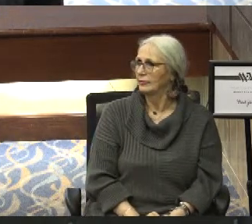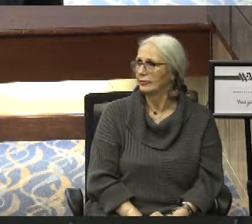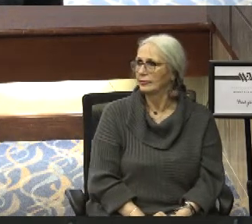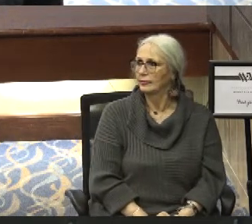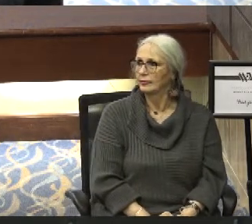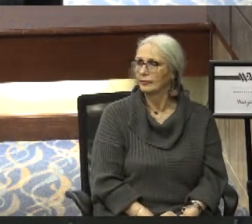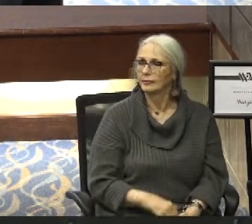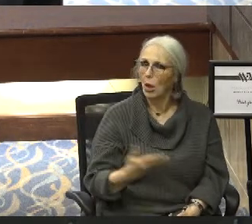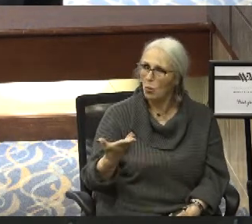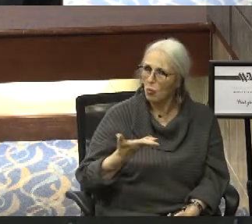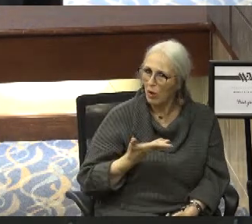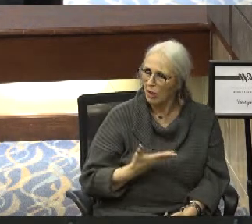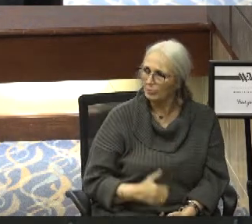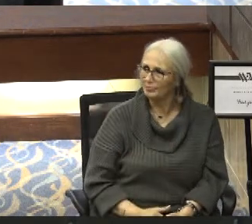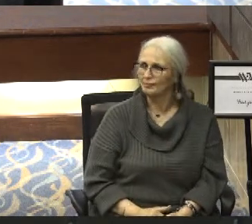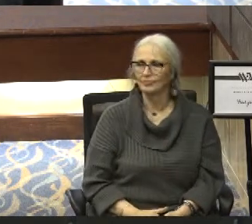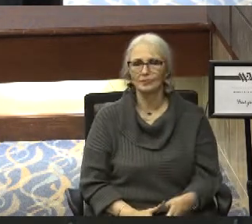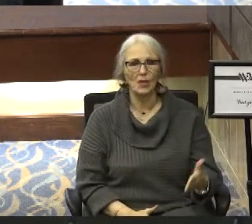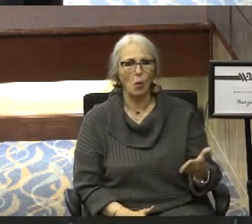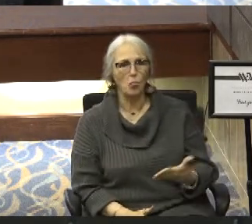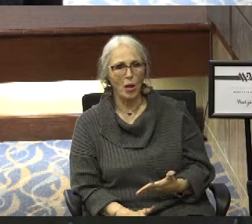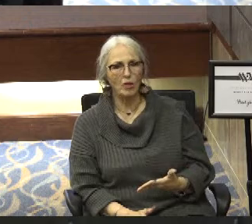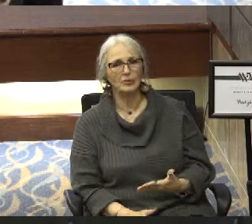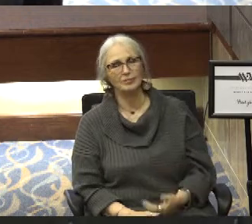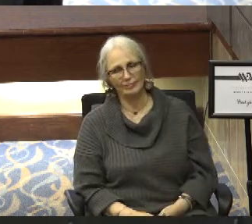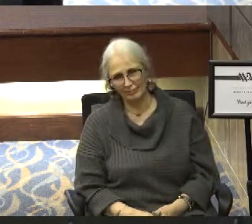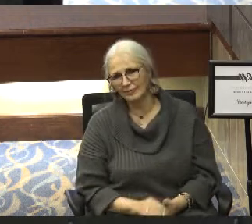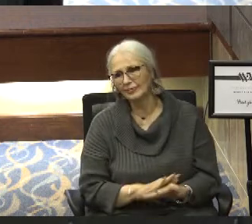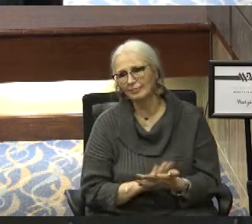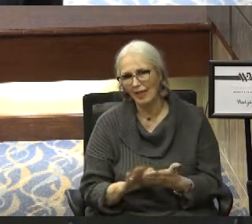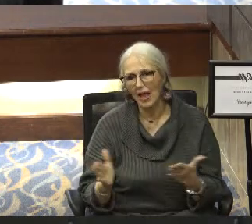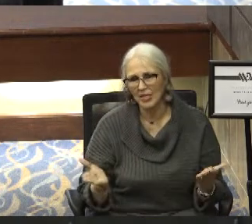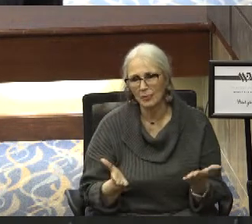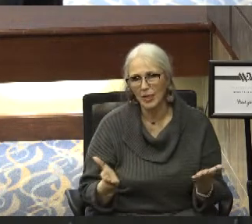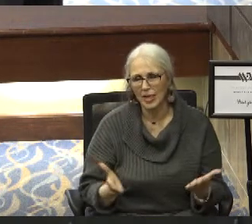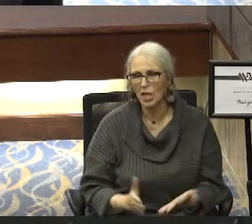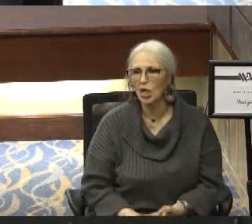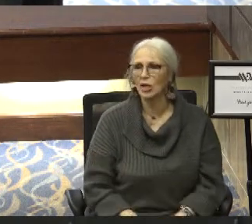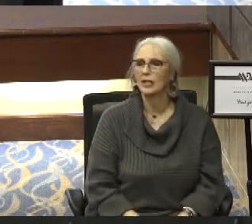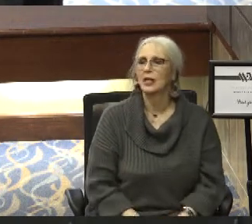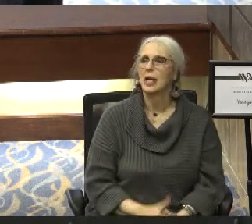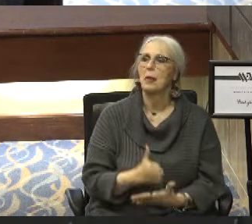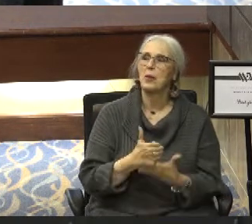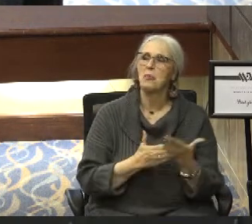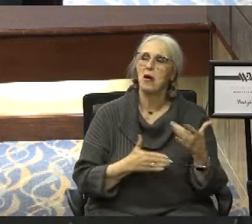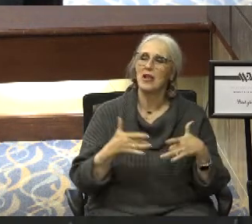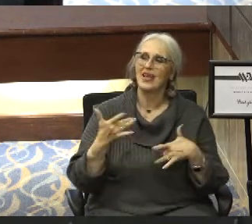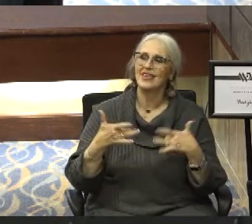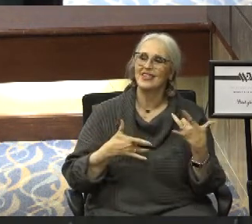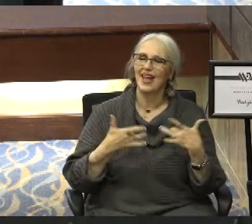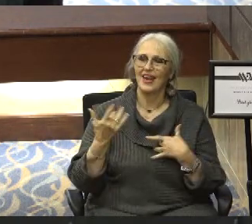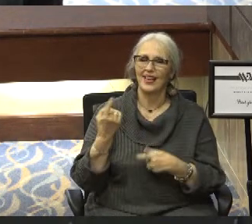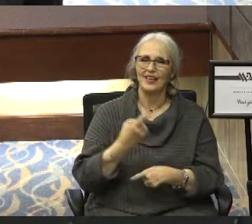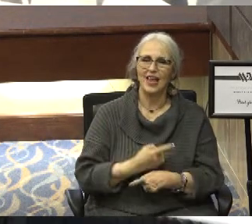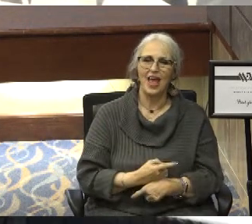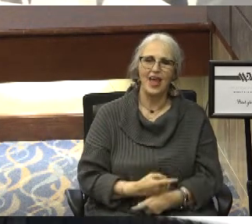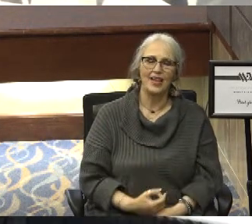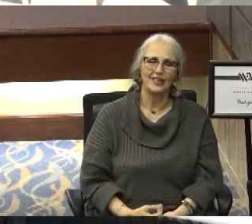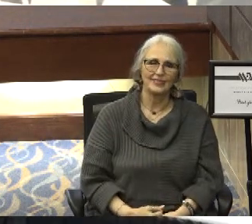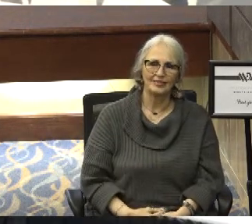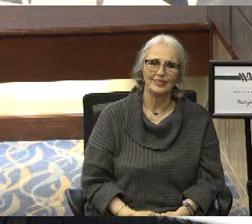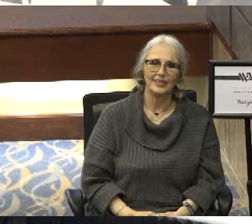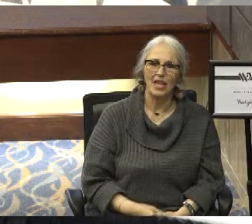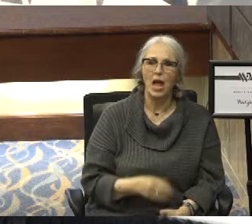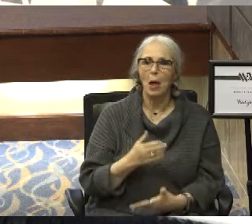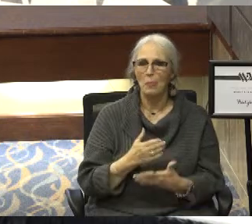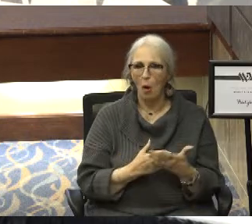Welcome, sirs. Welcome, Mayor and council members. Nice to be here. Nice to be a part of this exciting day and process, and